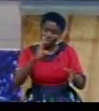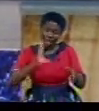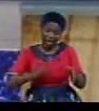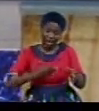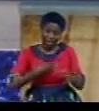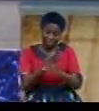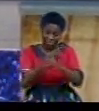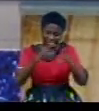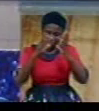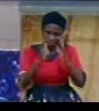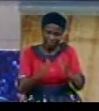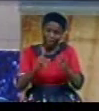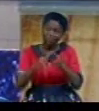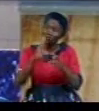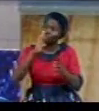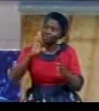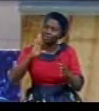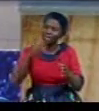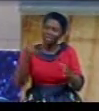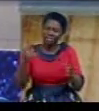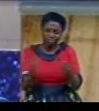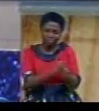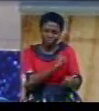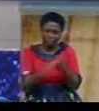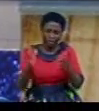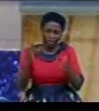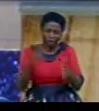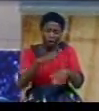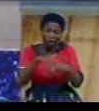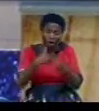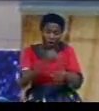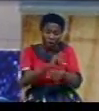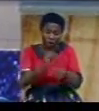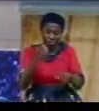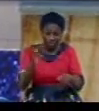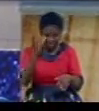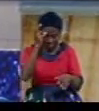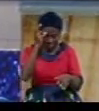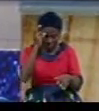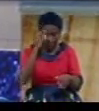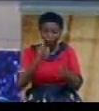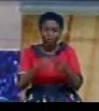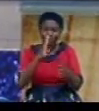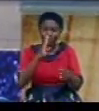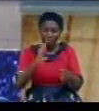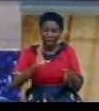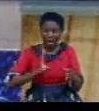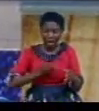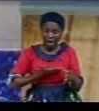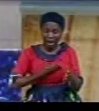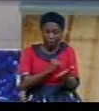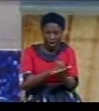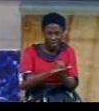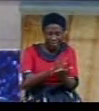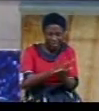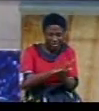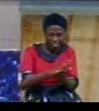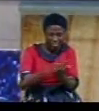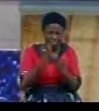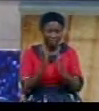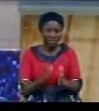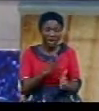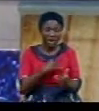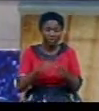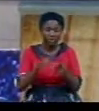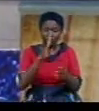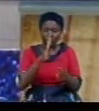deliverer to be the destroyer of all the works of the devil to be our sanctifier and